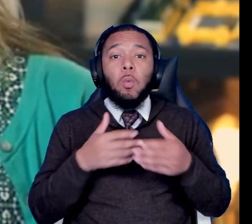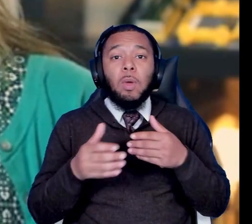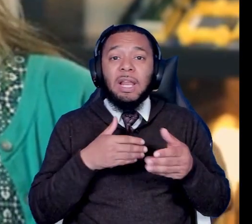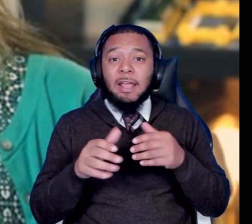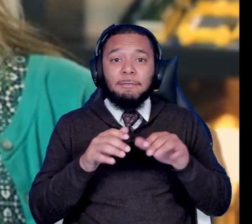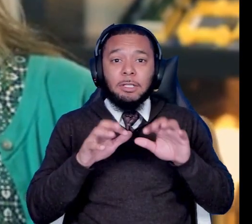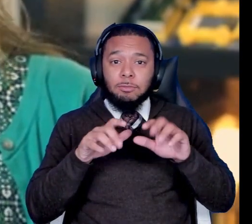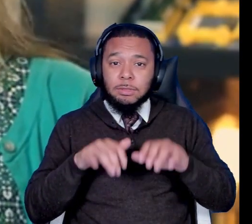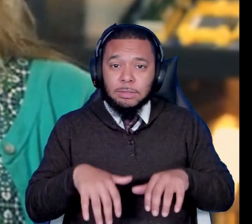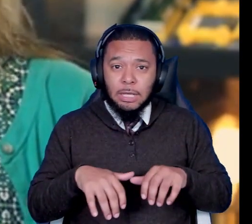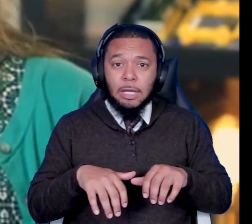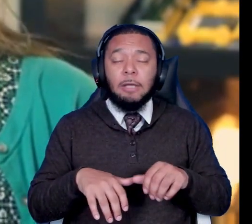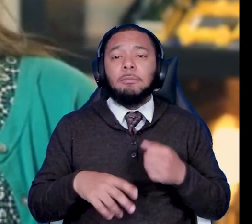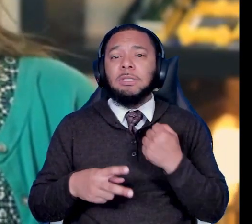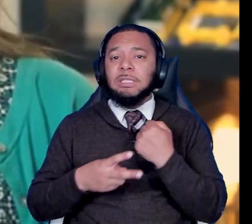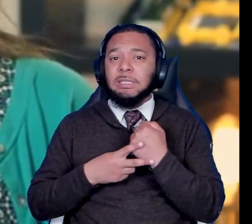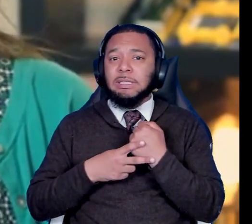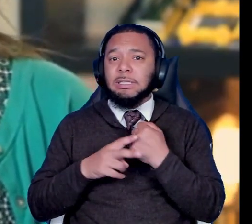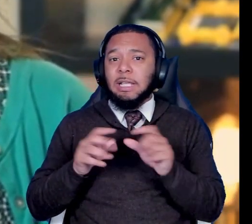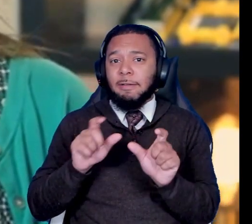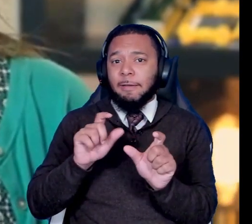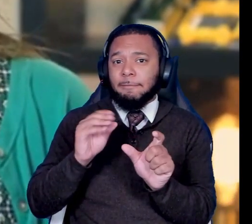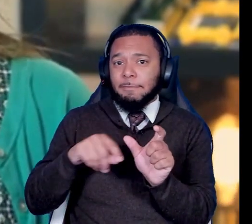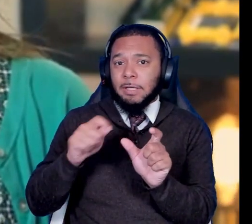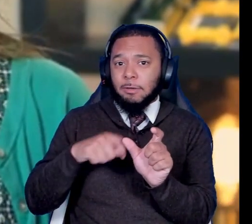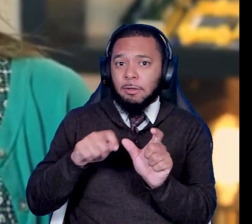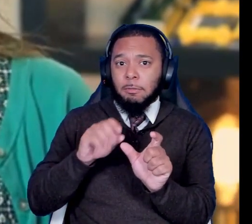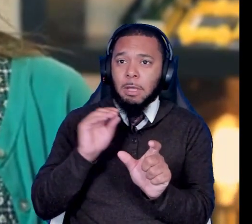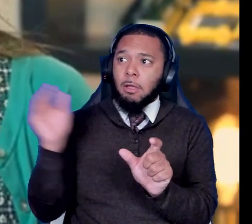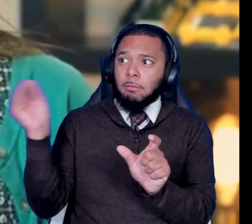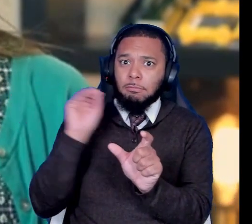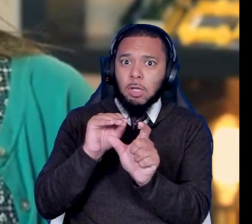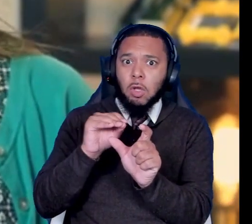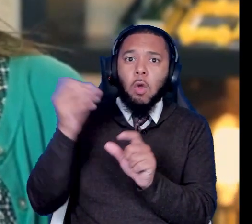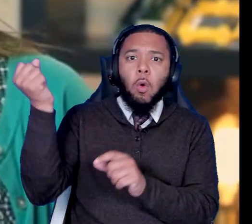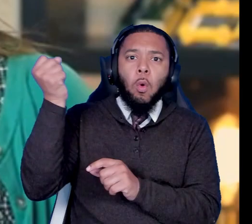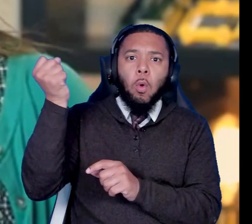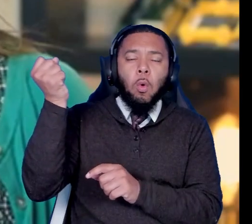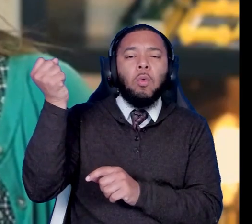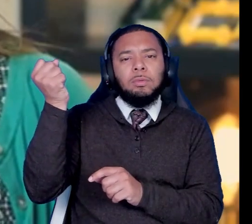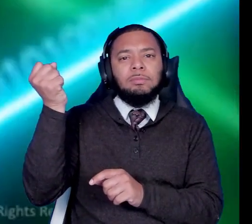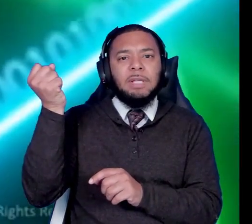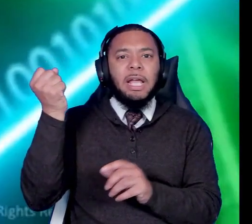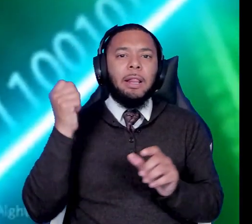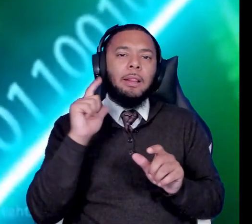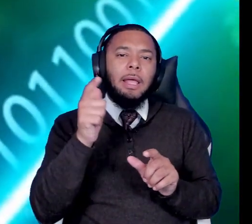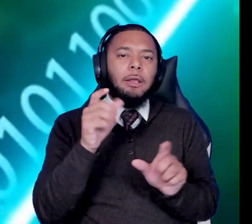it, store it in a variable, and your computer can print it out however you want. So have fun.